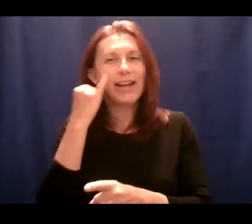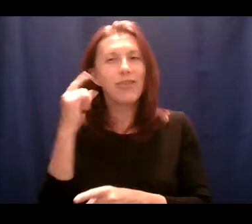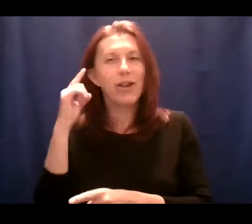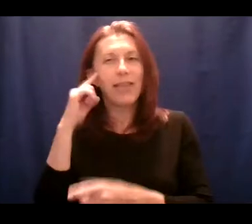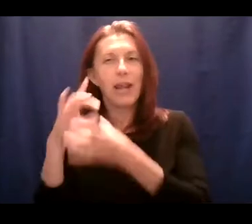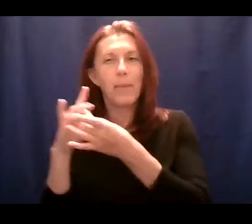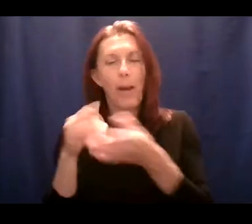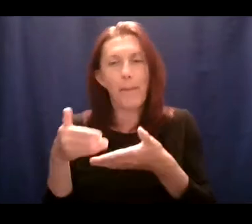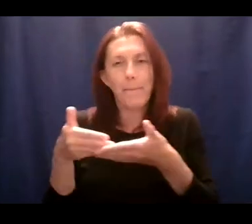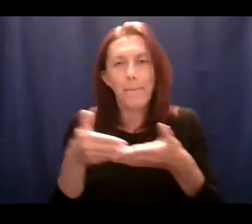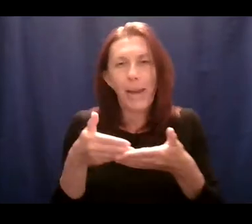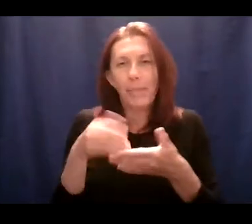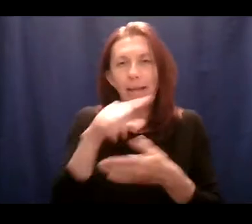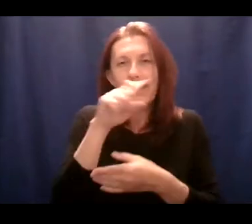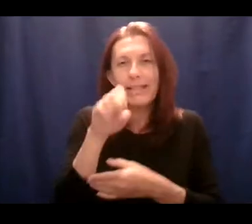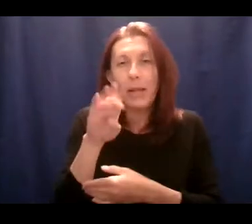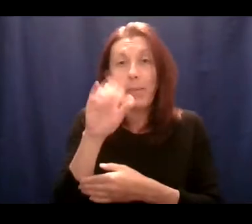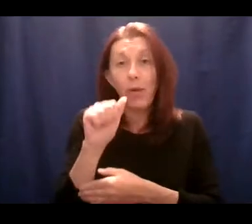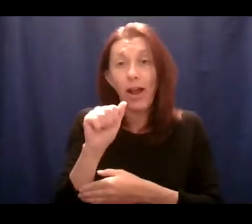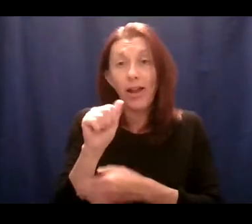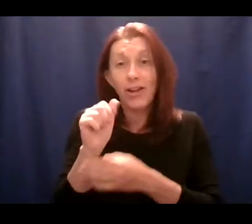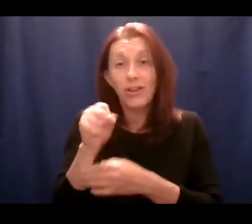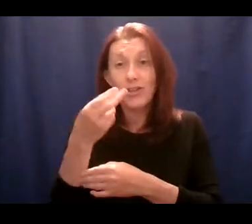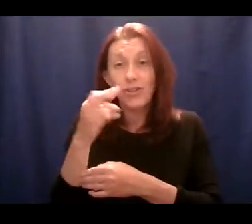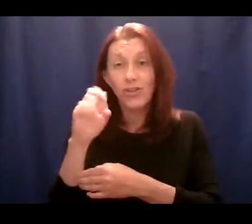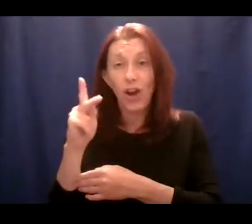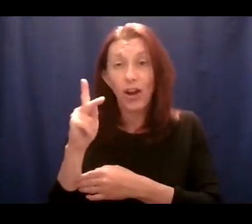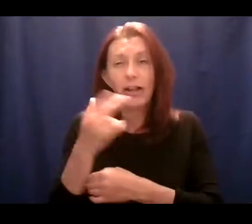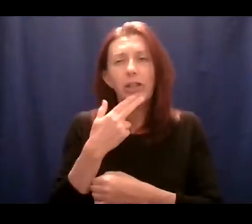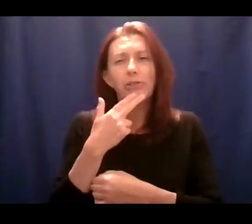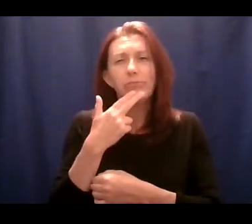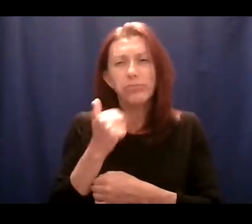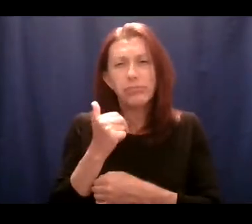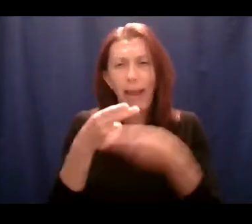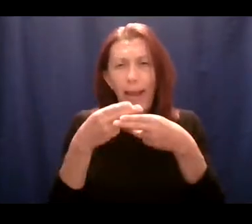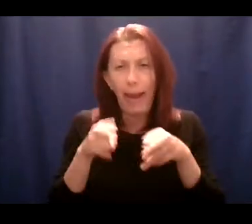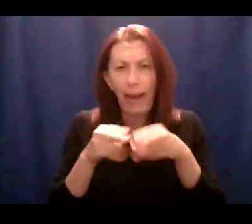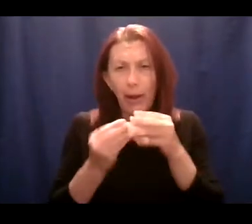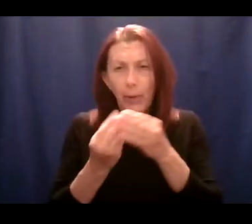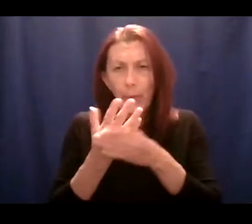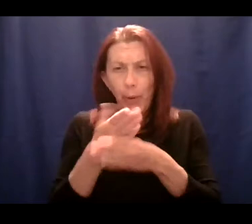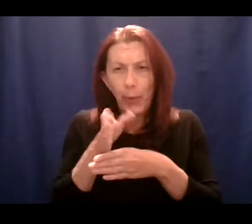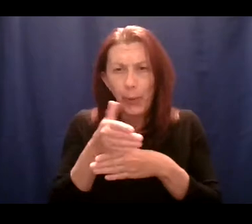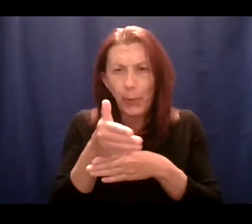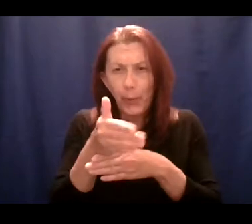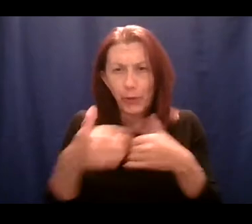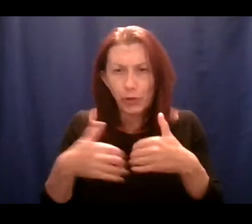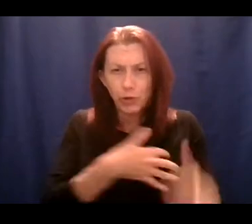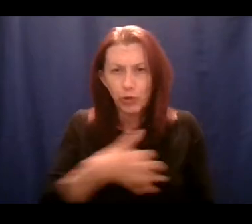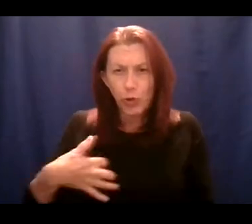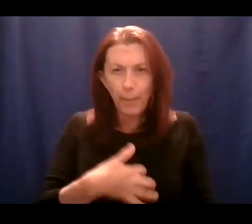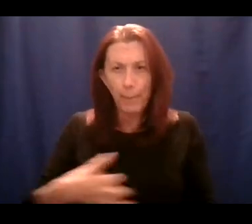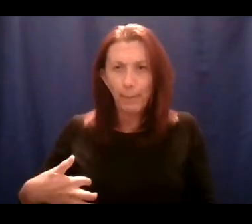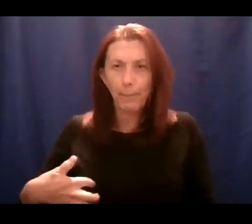are adorable. They hatch from an egg and they have stripes. But as they grow, they turn into these polka dots, which is really